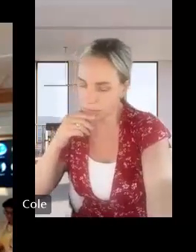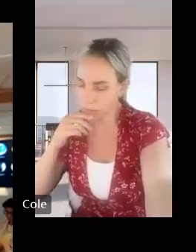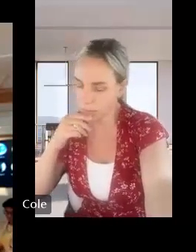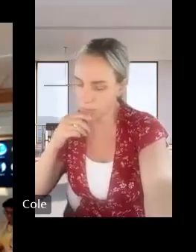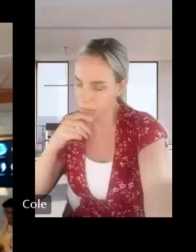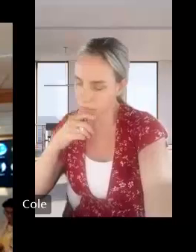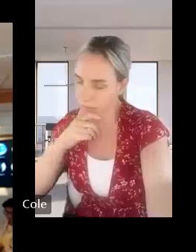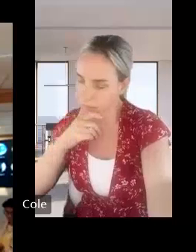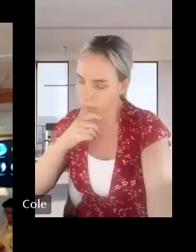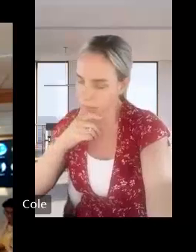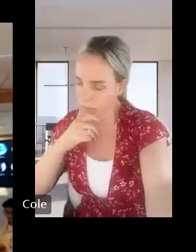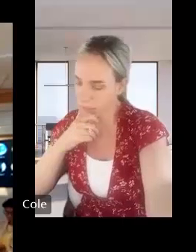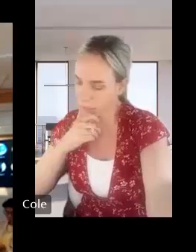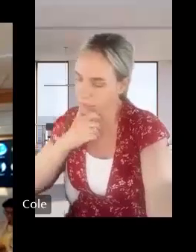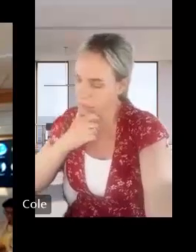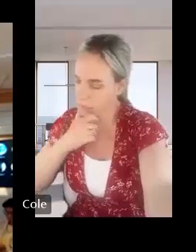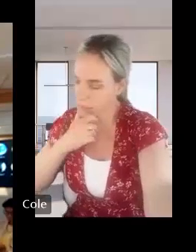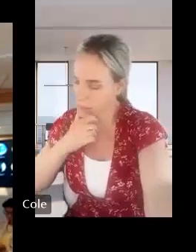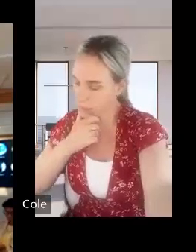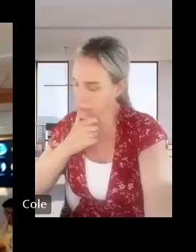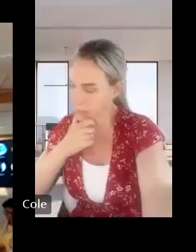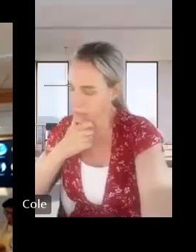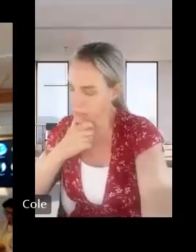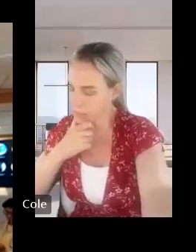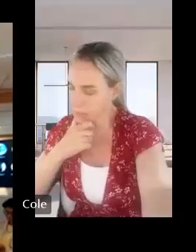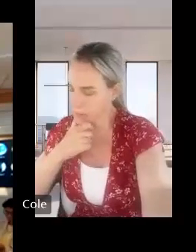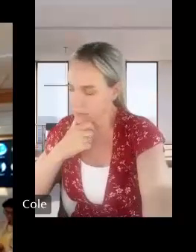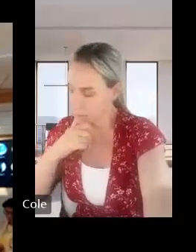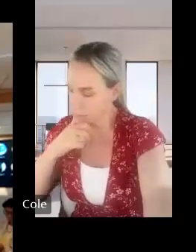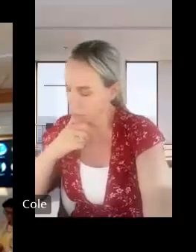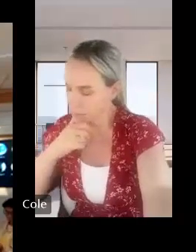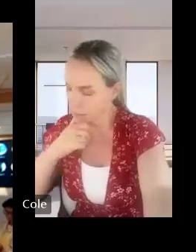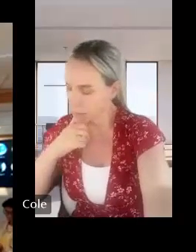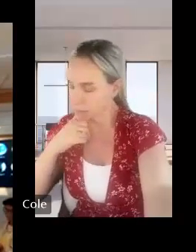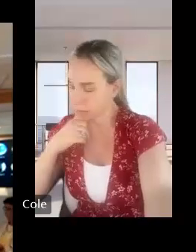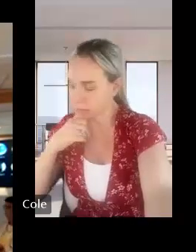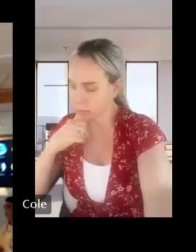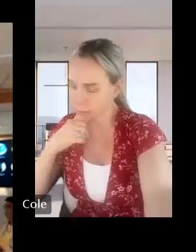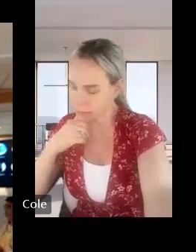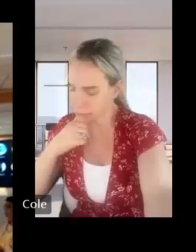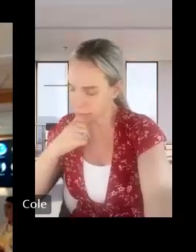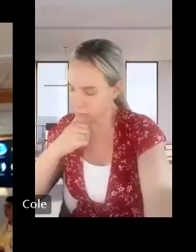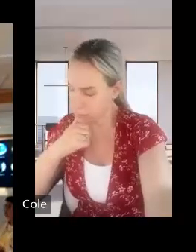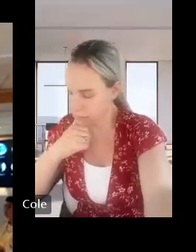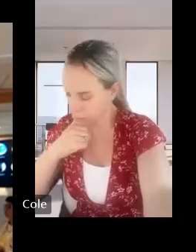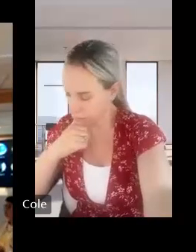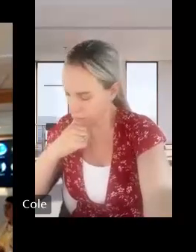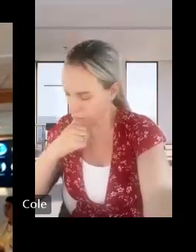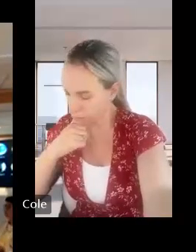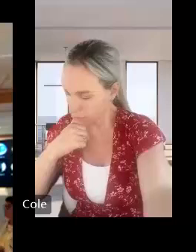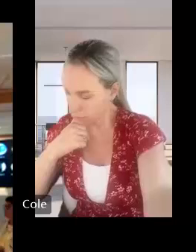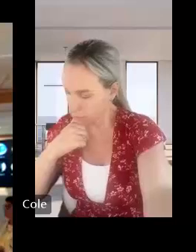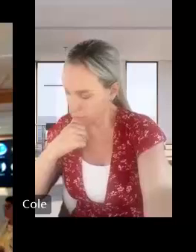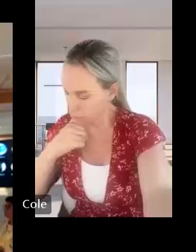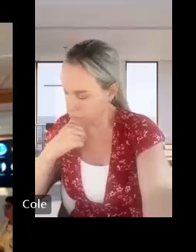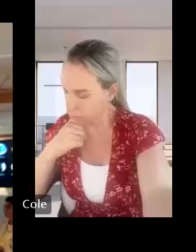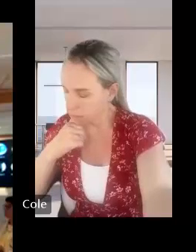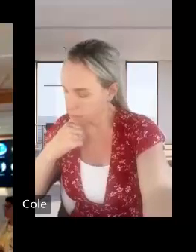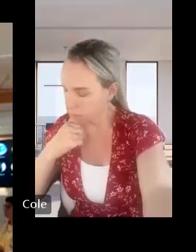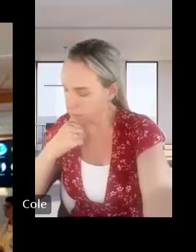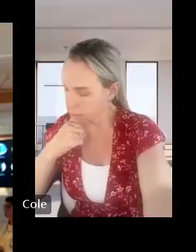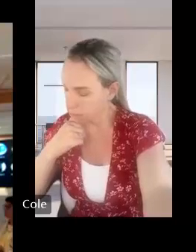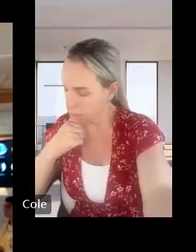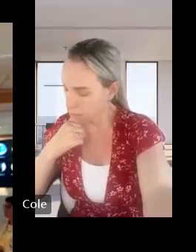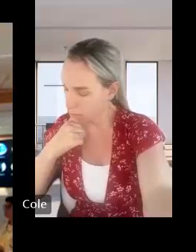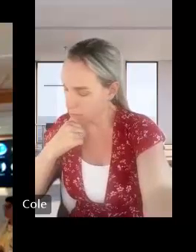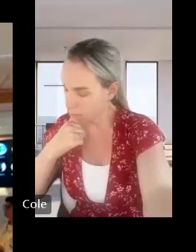the taking the first question and trying to slice it into those three, you know, people are answering, which is basically